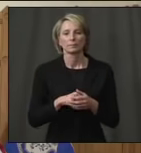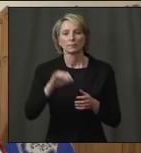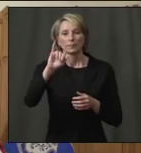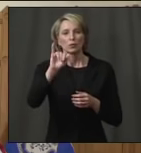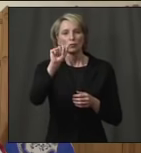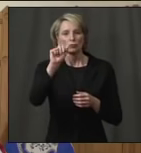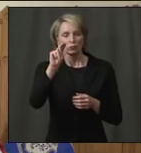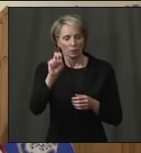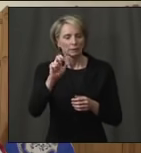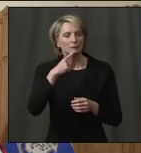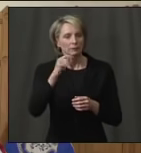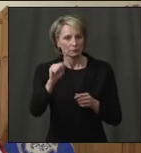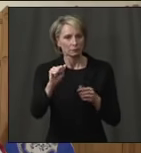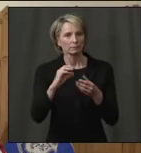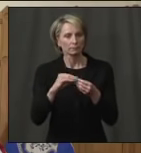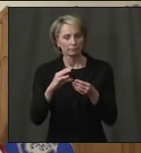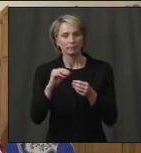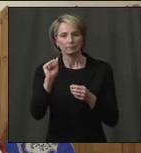tech.